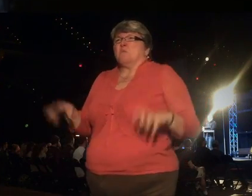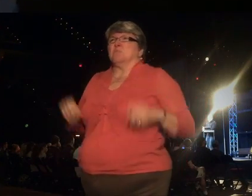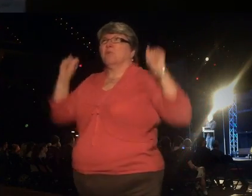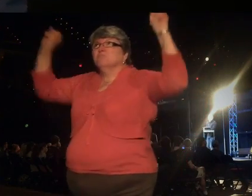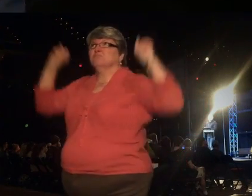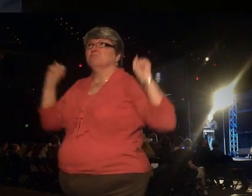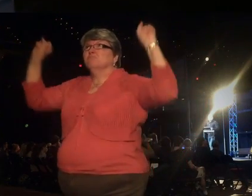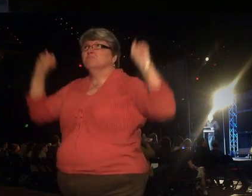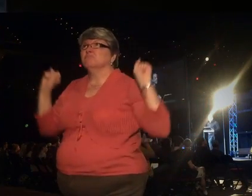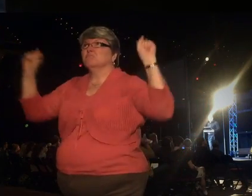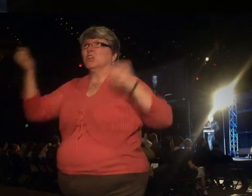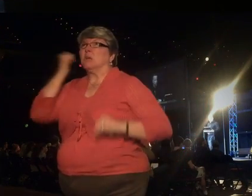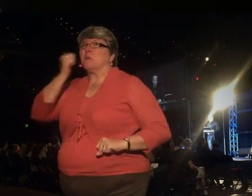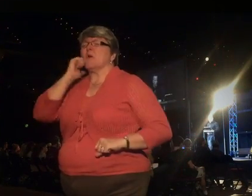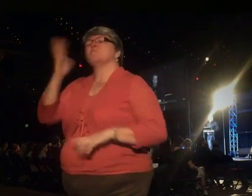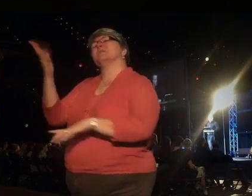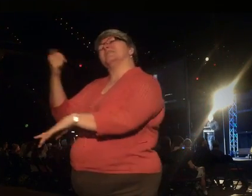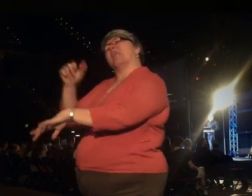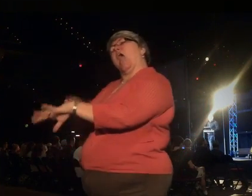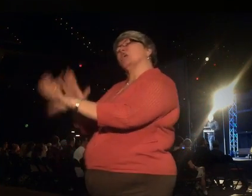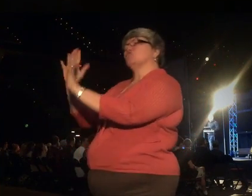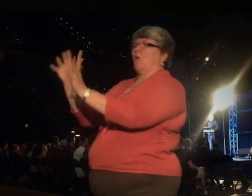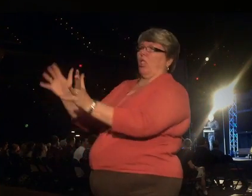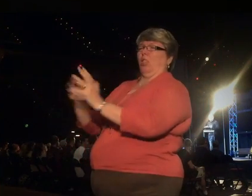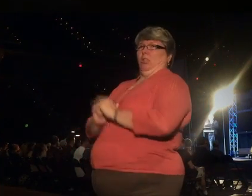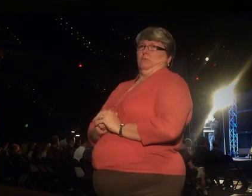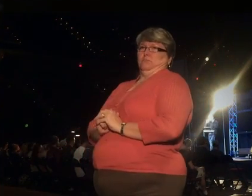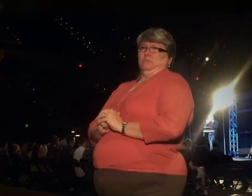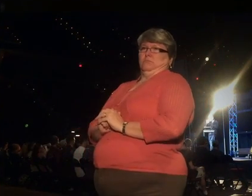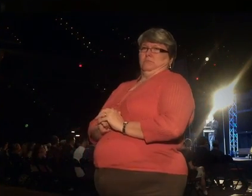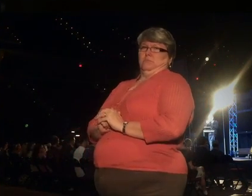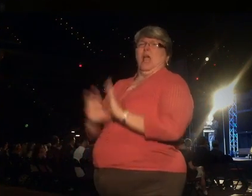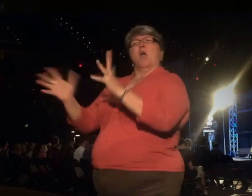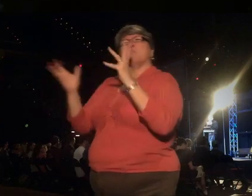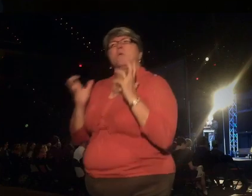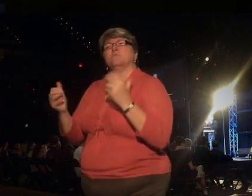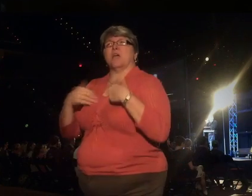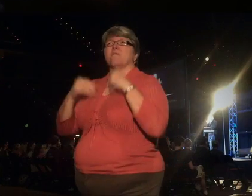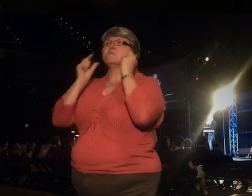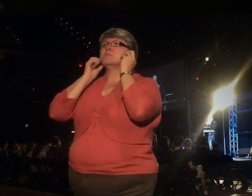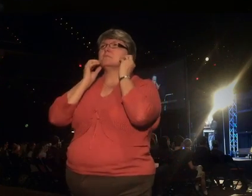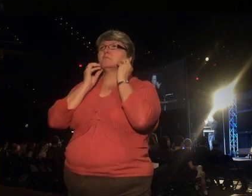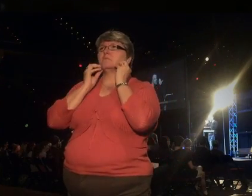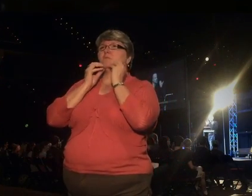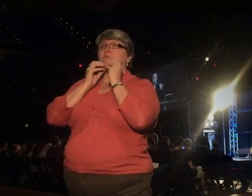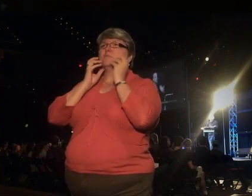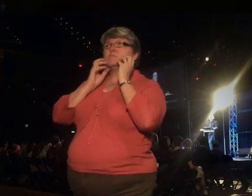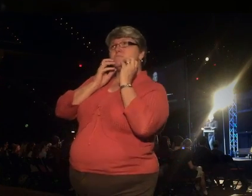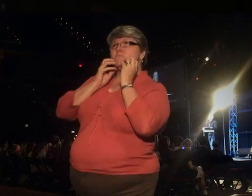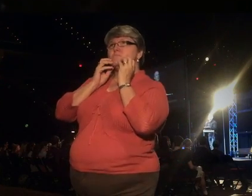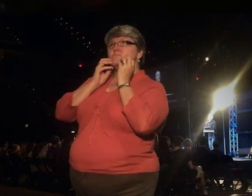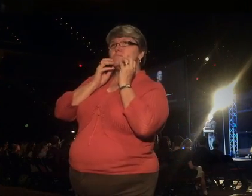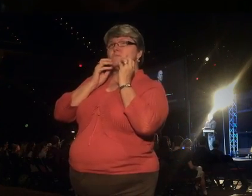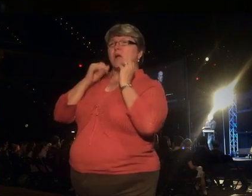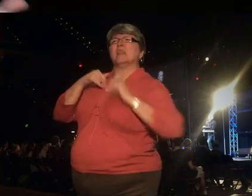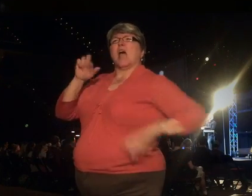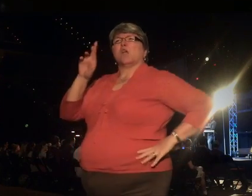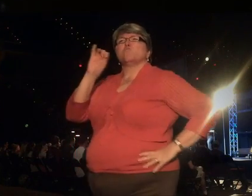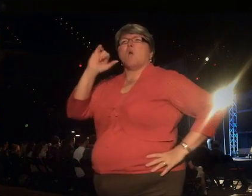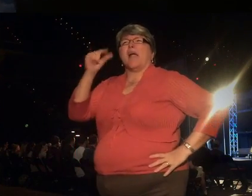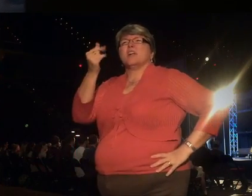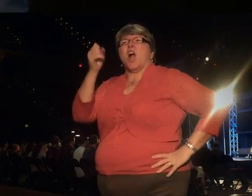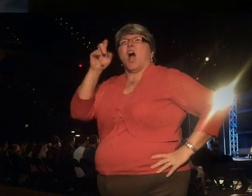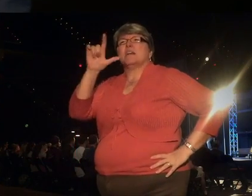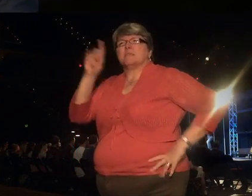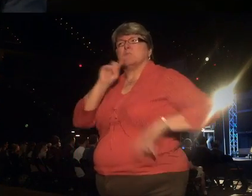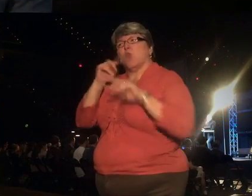like be in the gym all the time. I want it to be natural, right? And I want him to have a jawline, like not gaunt, but a jaw, like Ryan Gosling. I want him